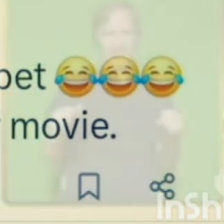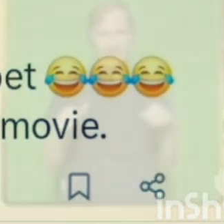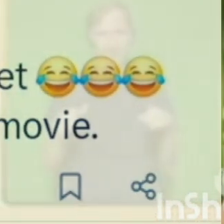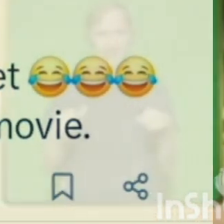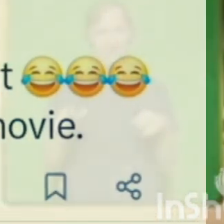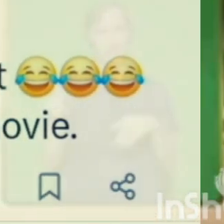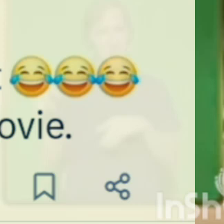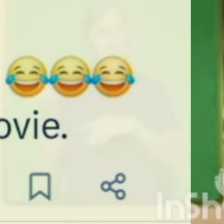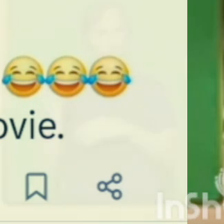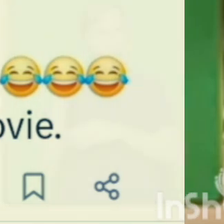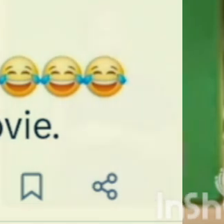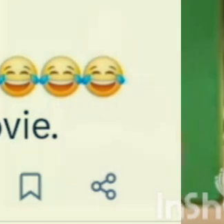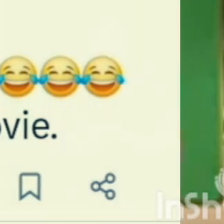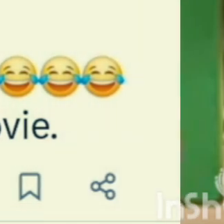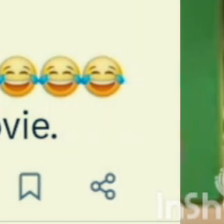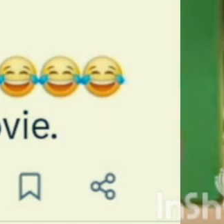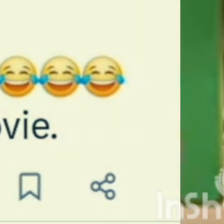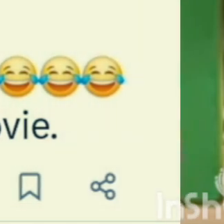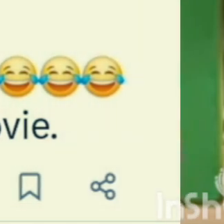National Congress